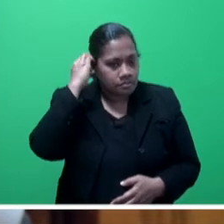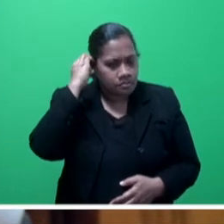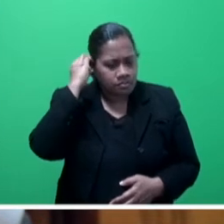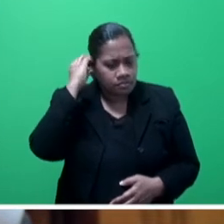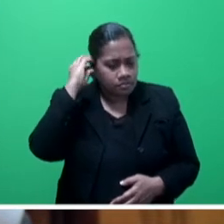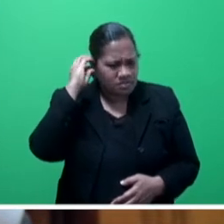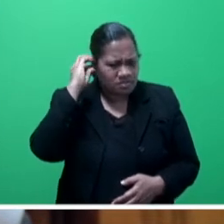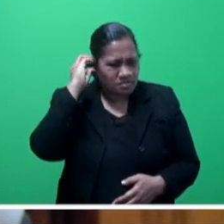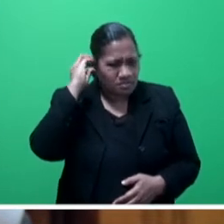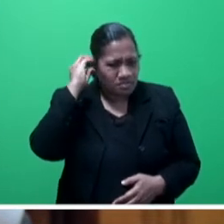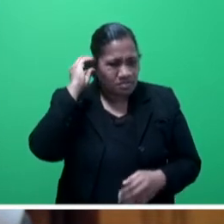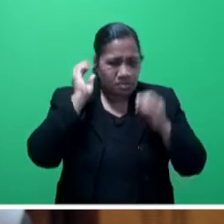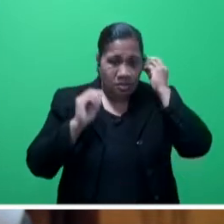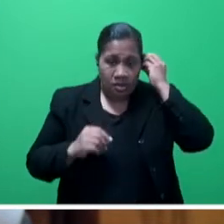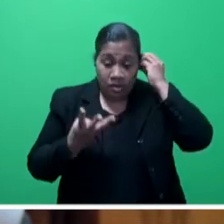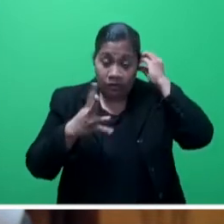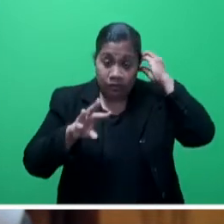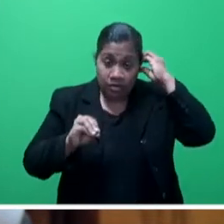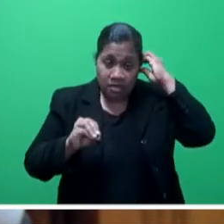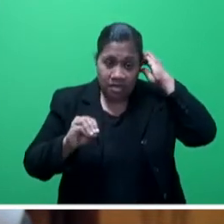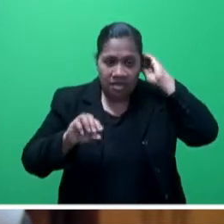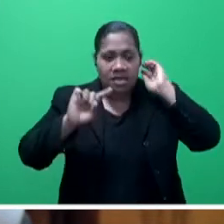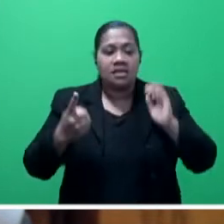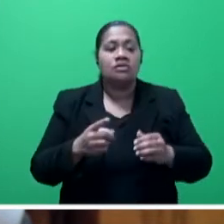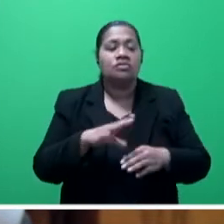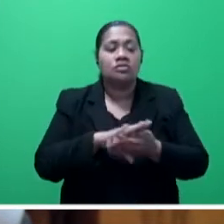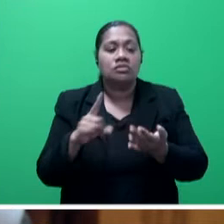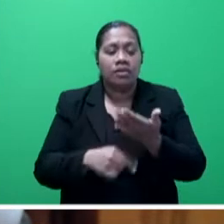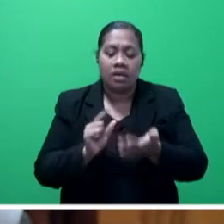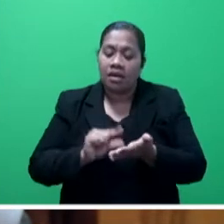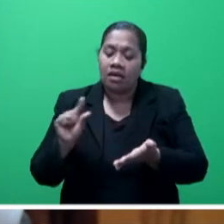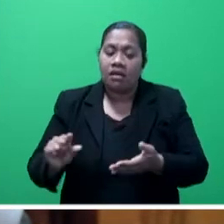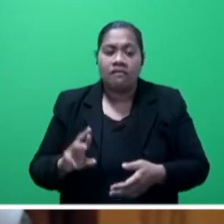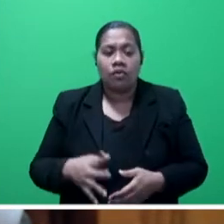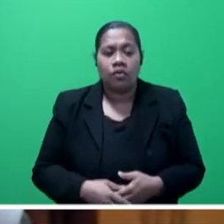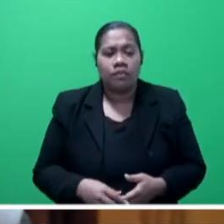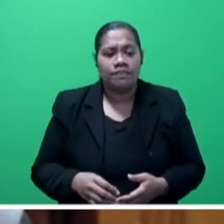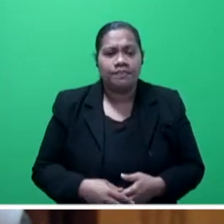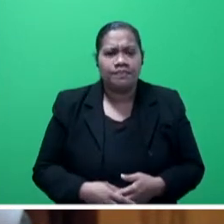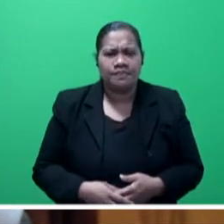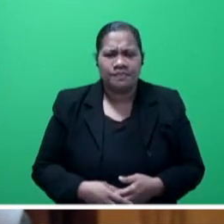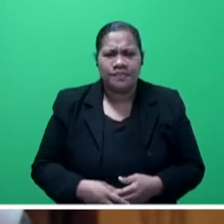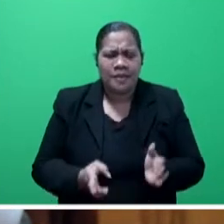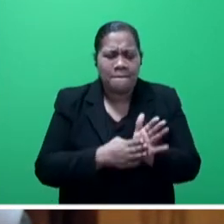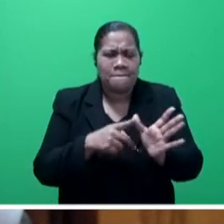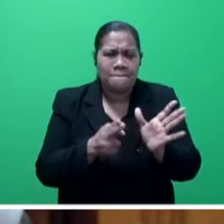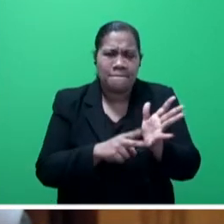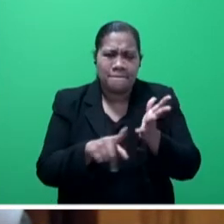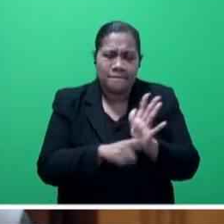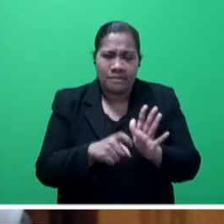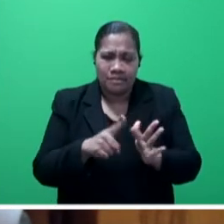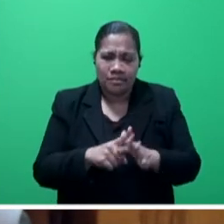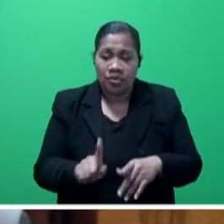manure development, Mr. Speaker, said $40,000 have been allocated to establish organic manure at 10 locations from which the nearby farmers